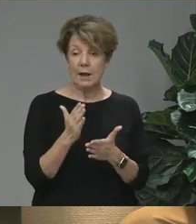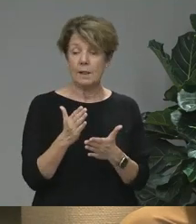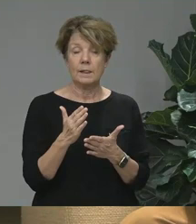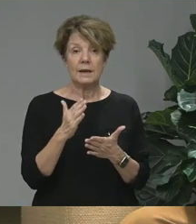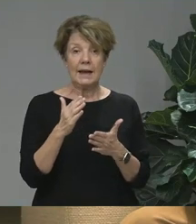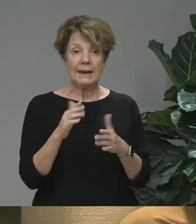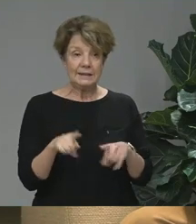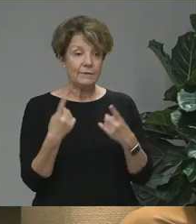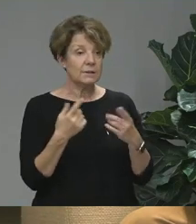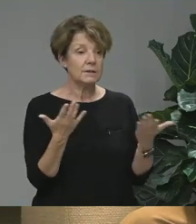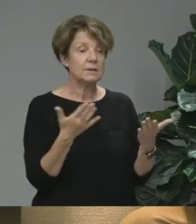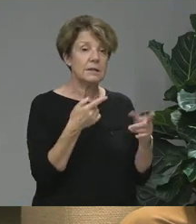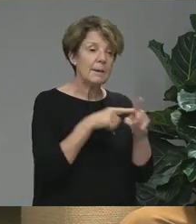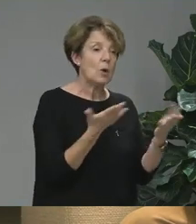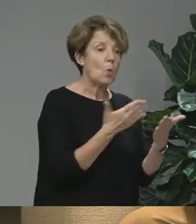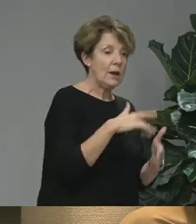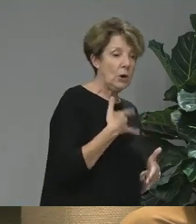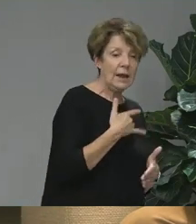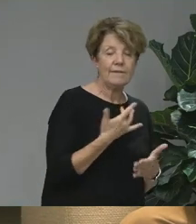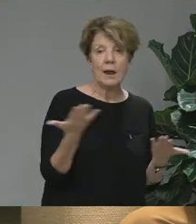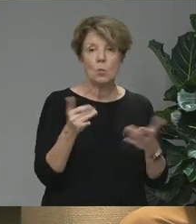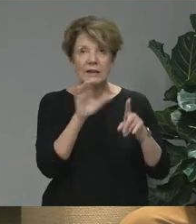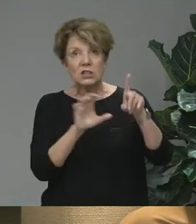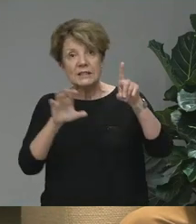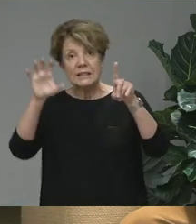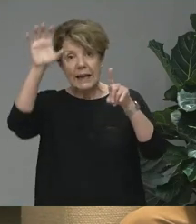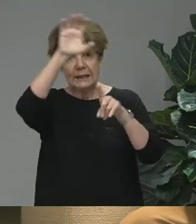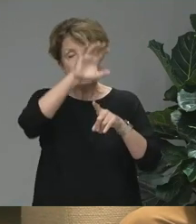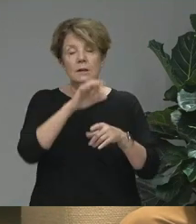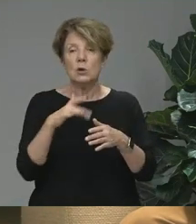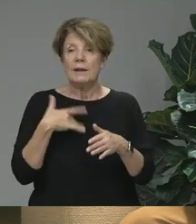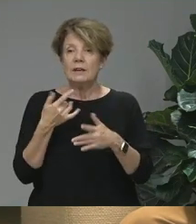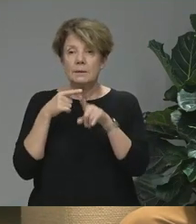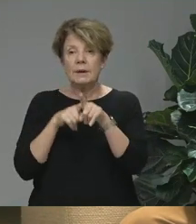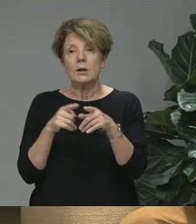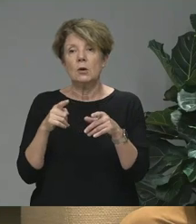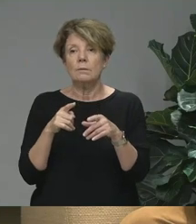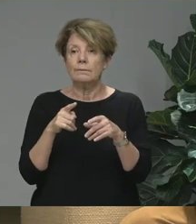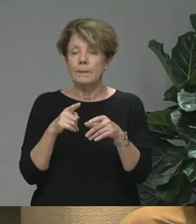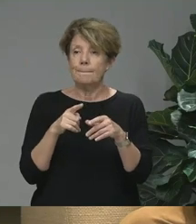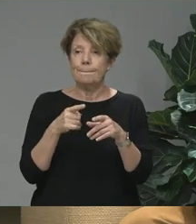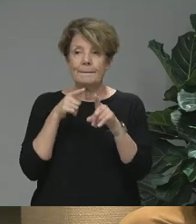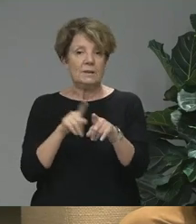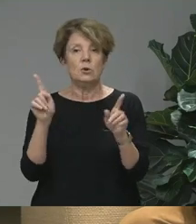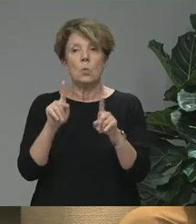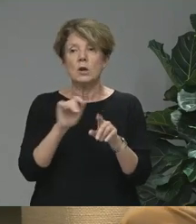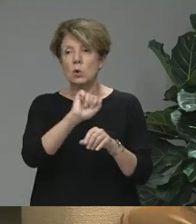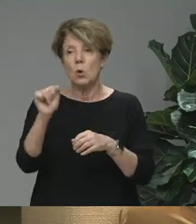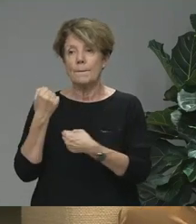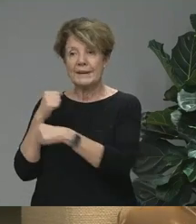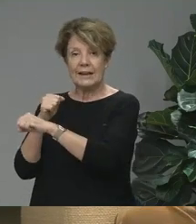what postcode you live in and which state and territory you live in terms of what your protections are. Mm-hmm. And so, you know, that's a very, you